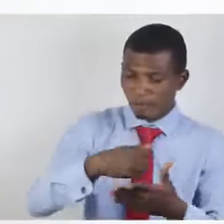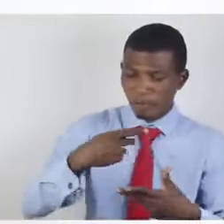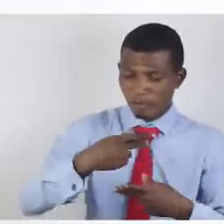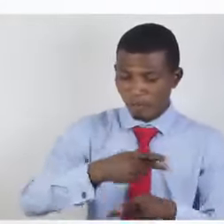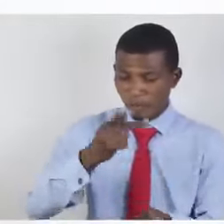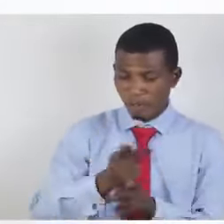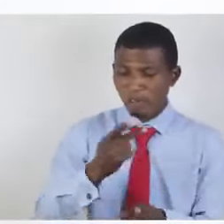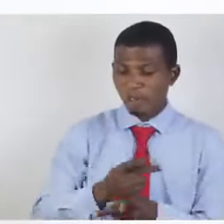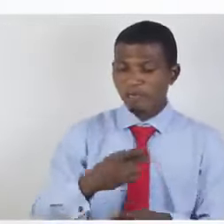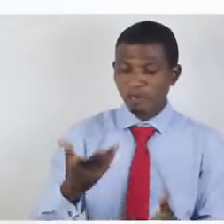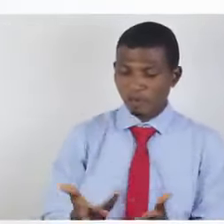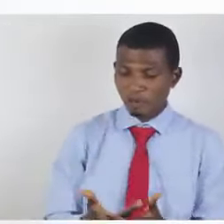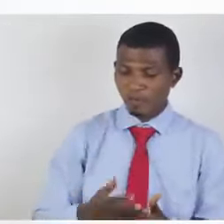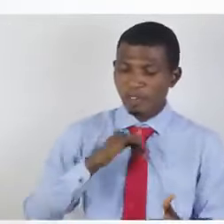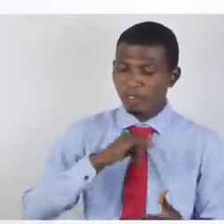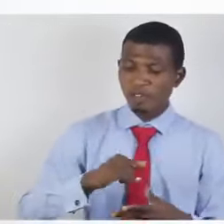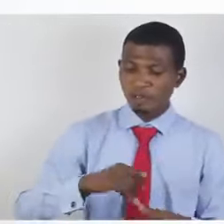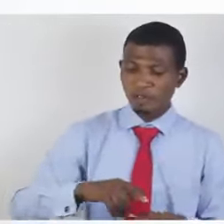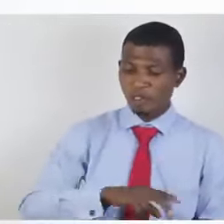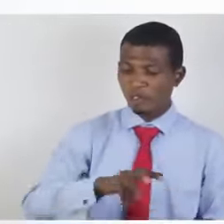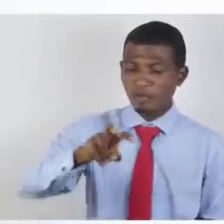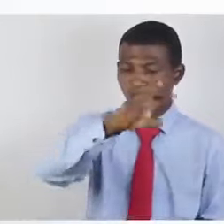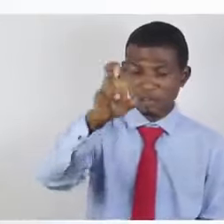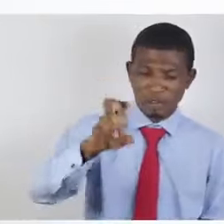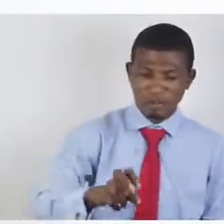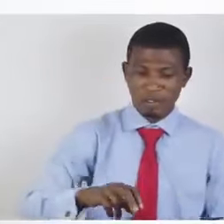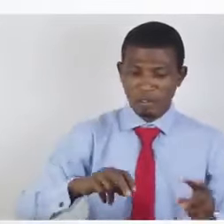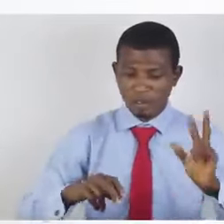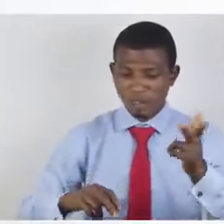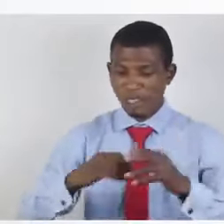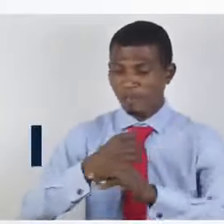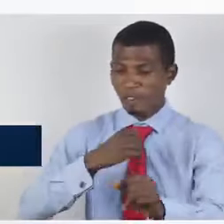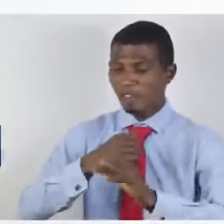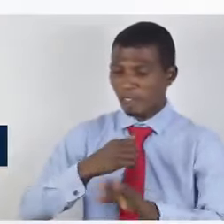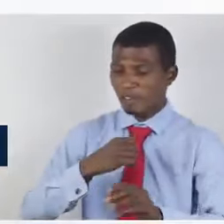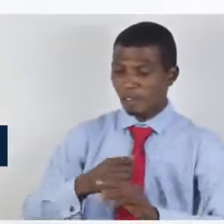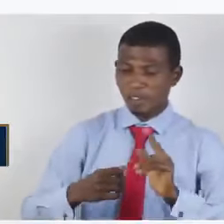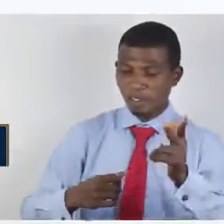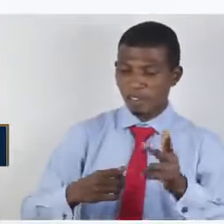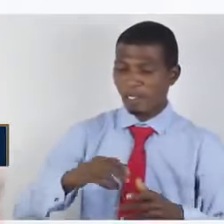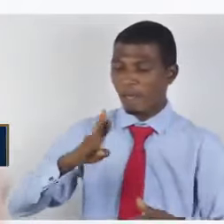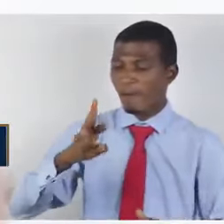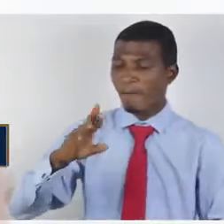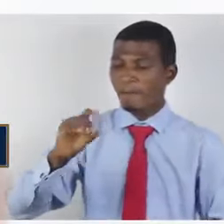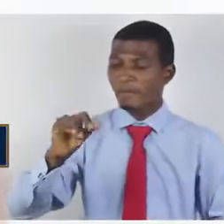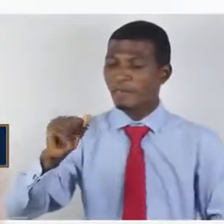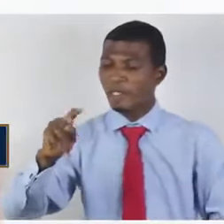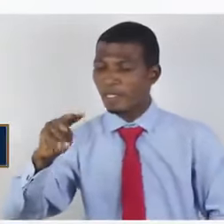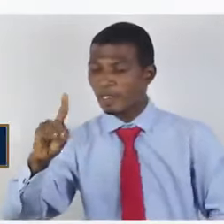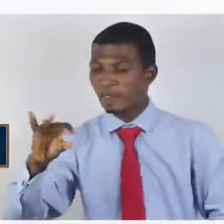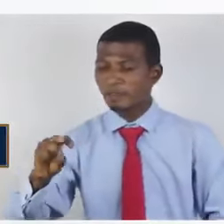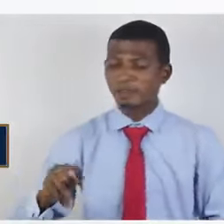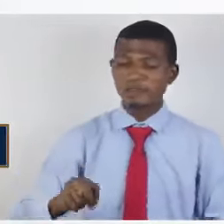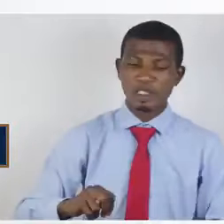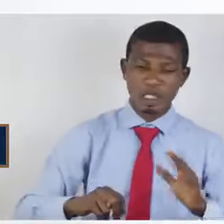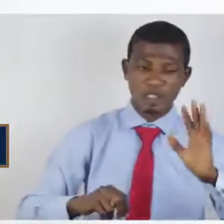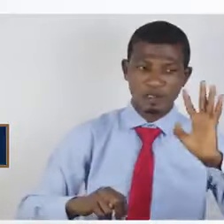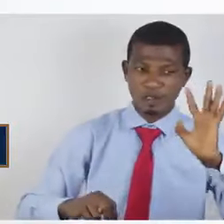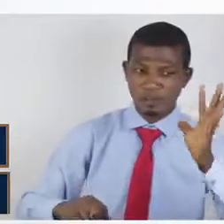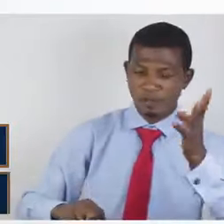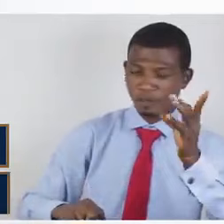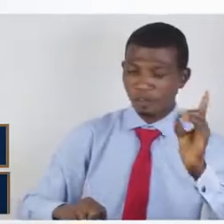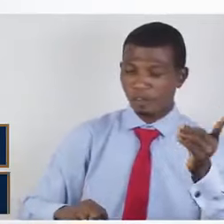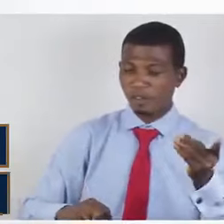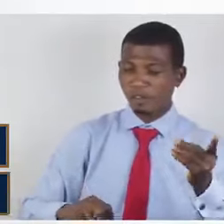the distribution of products is A. Transportation, B. Advertising, C. Branding,